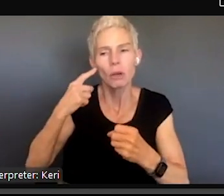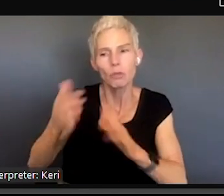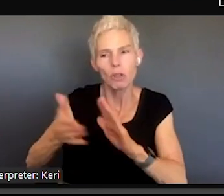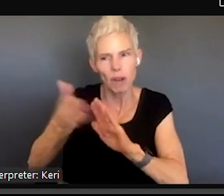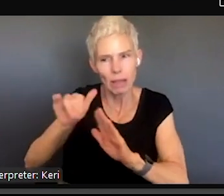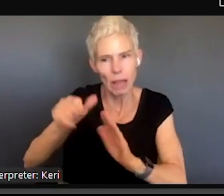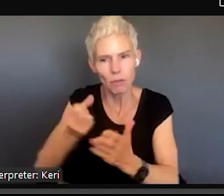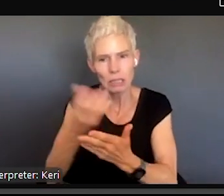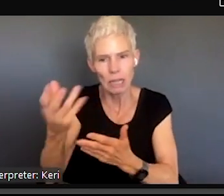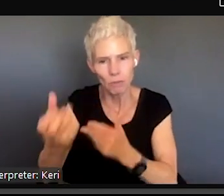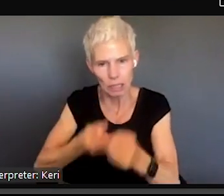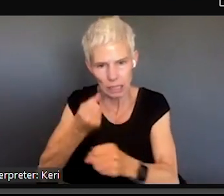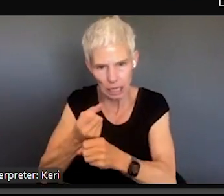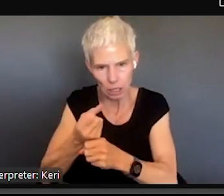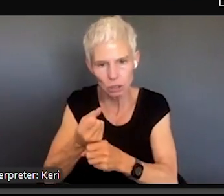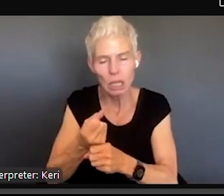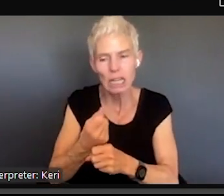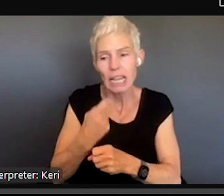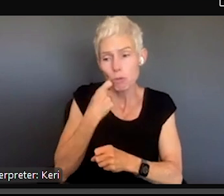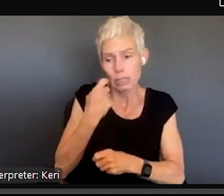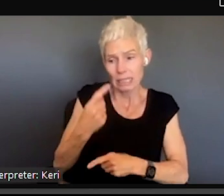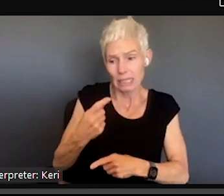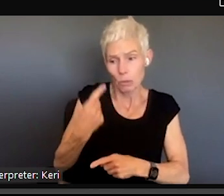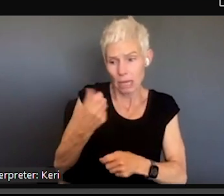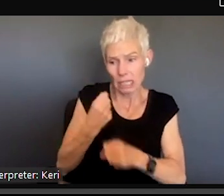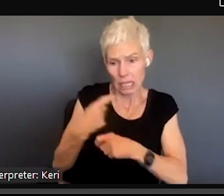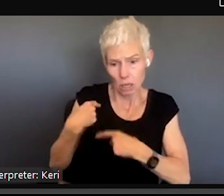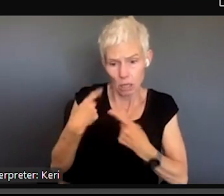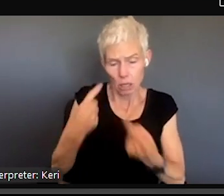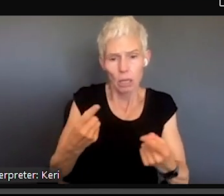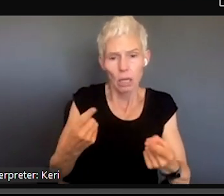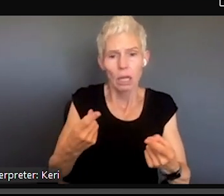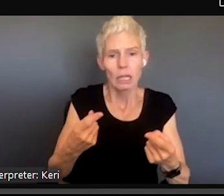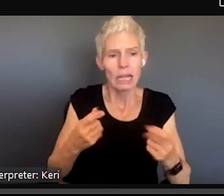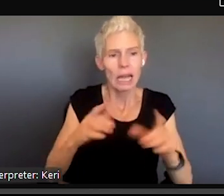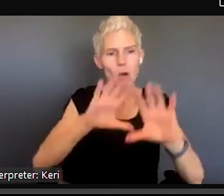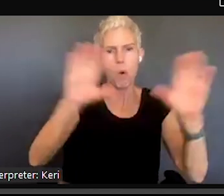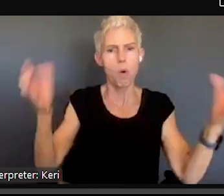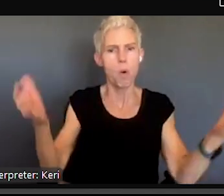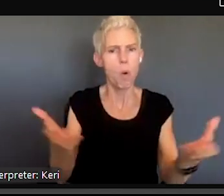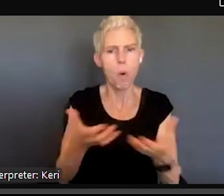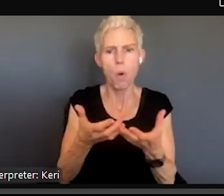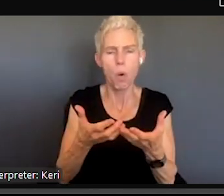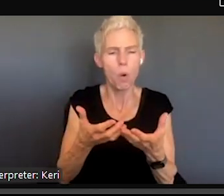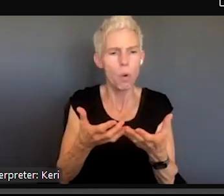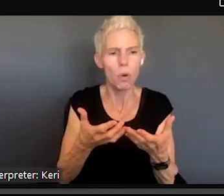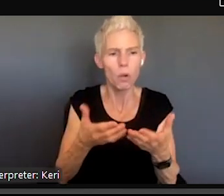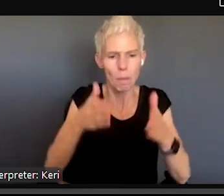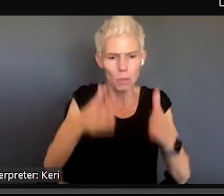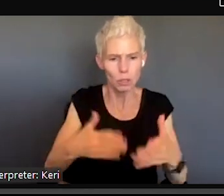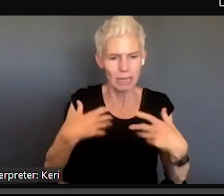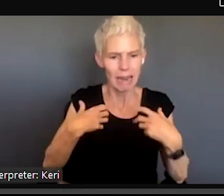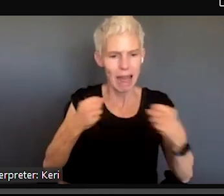several years. And this past year, we became a whole person health plan